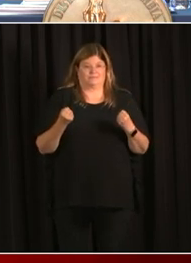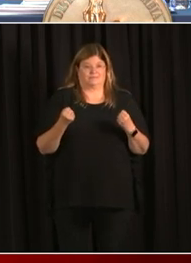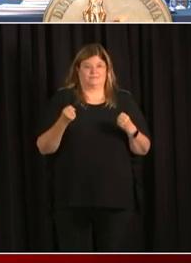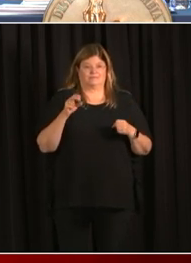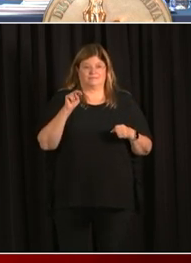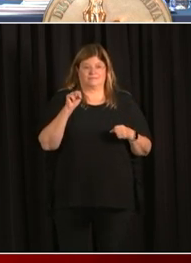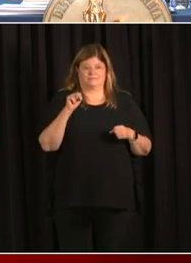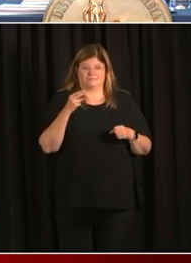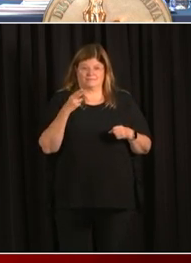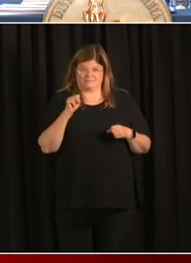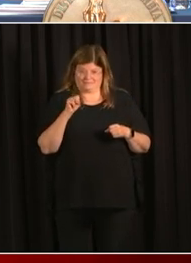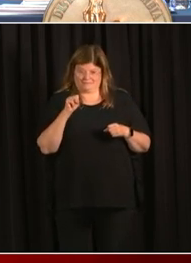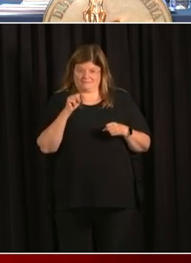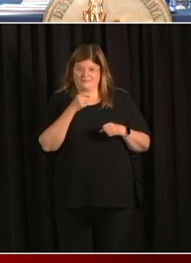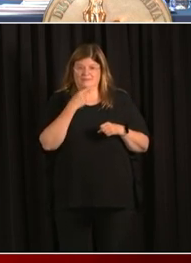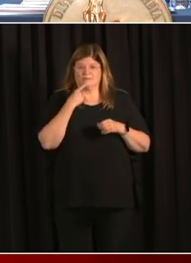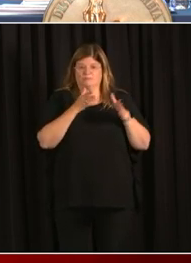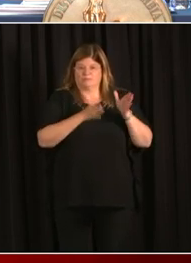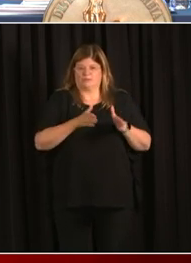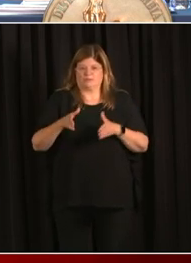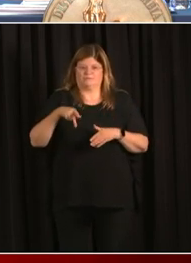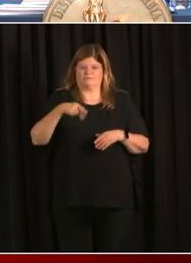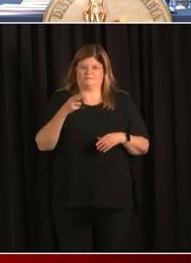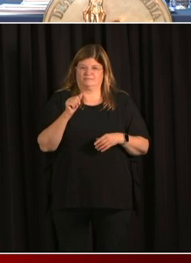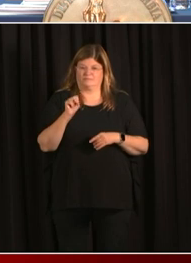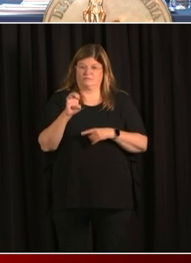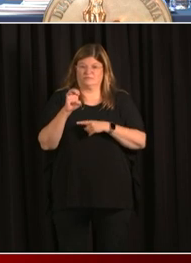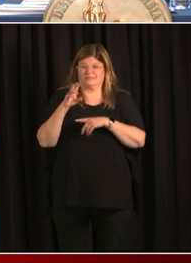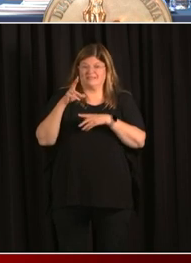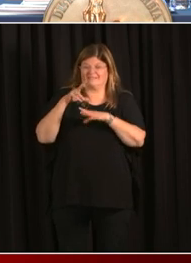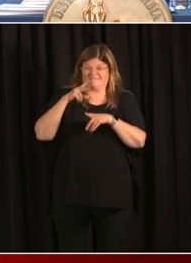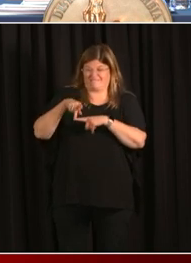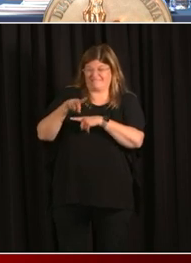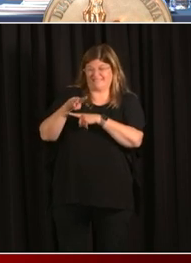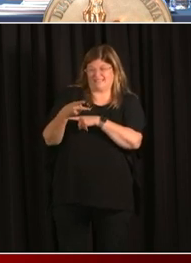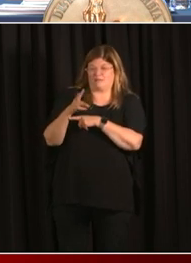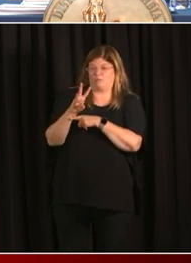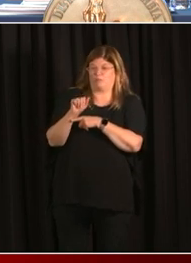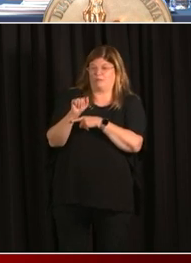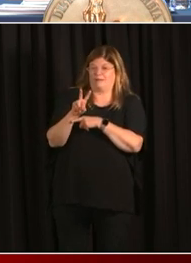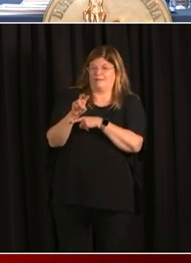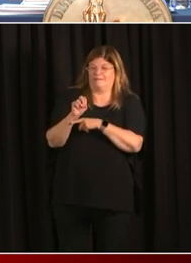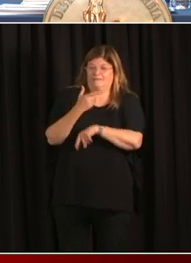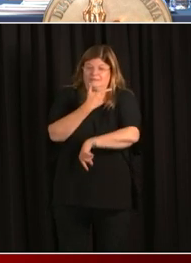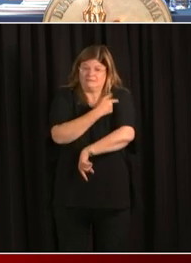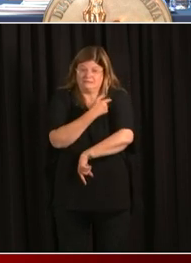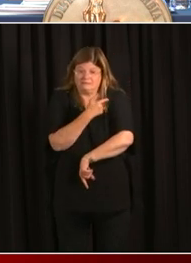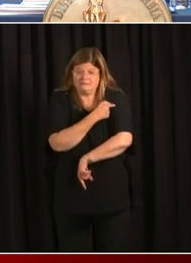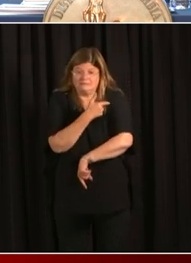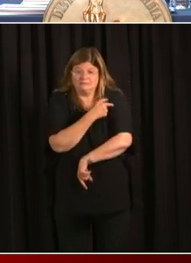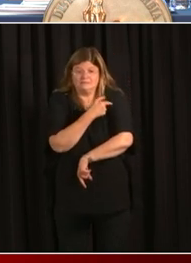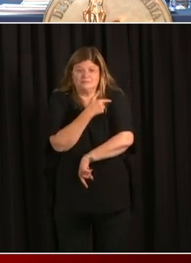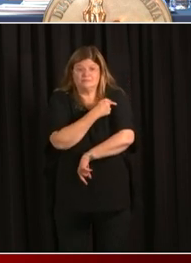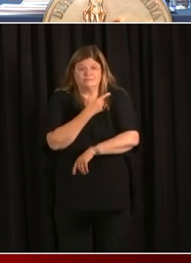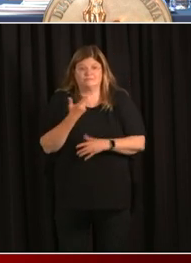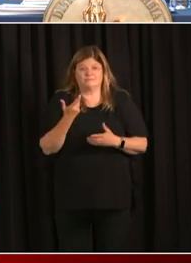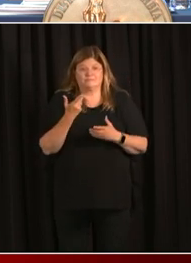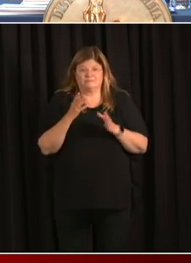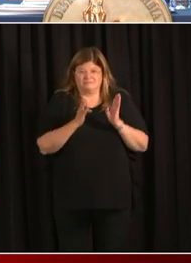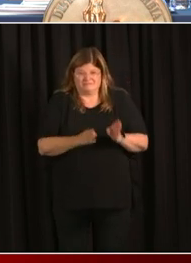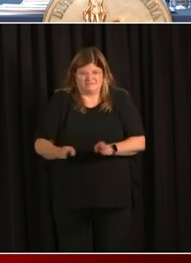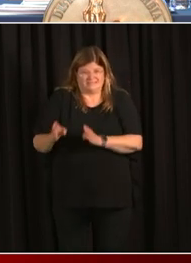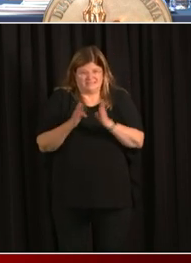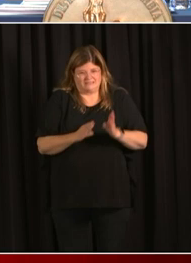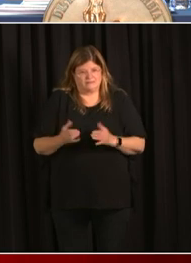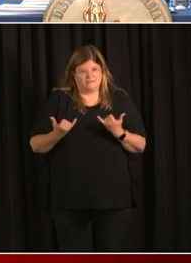the second wave of vaccination, for a possible second wave and vaccination planning.